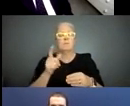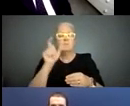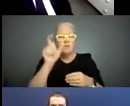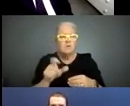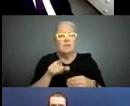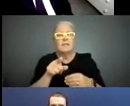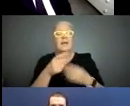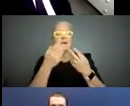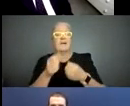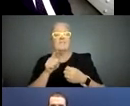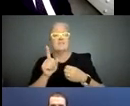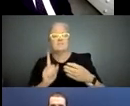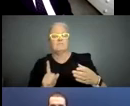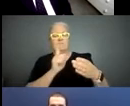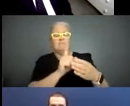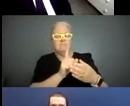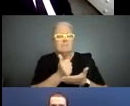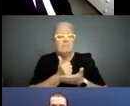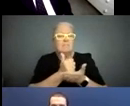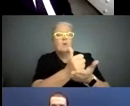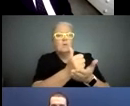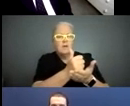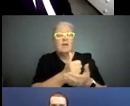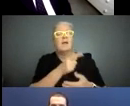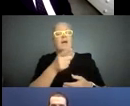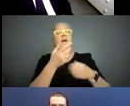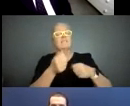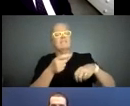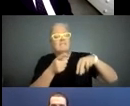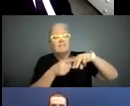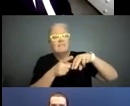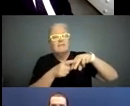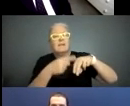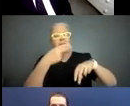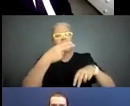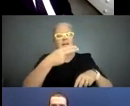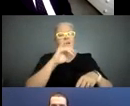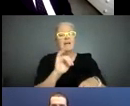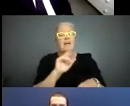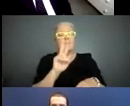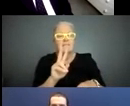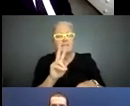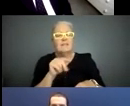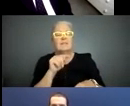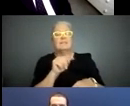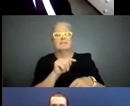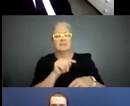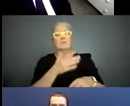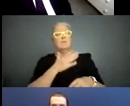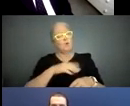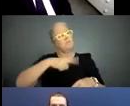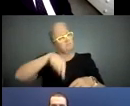group, the one for HIV and AIDS. We also have a remedial teacher included. We look at people